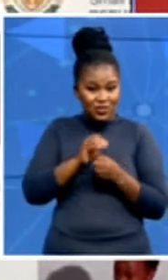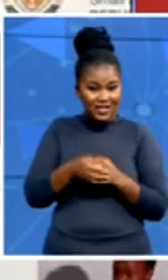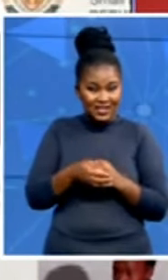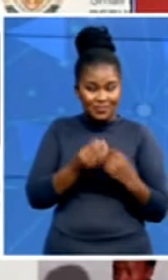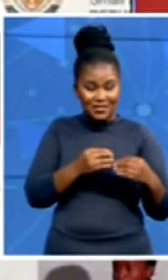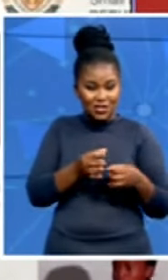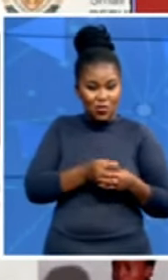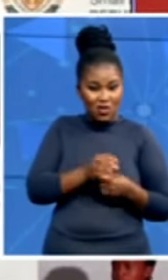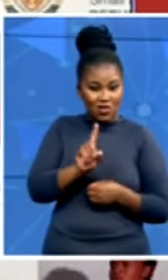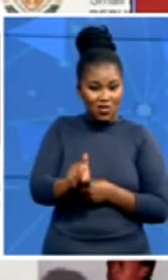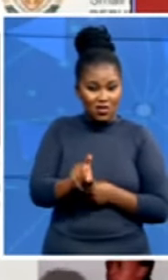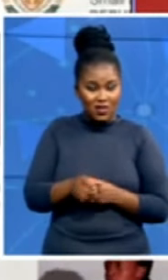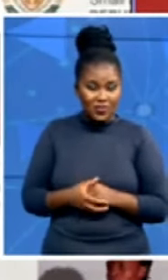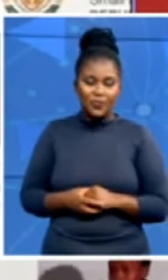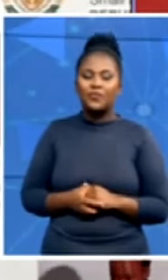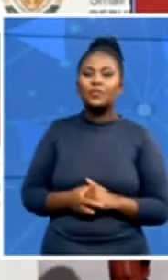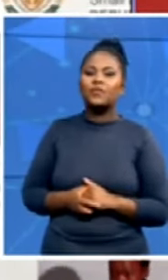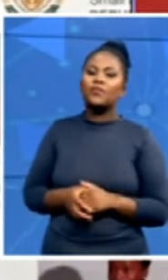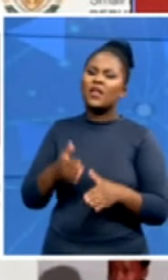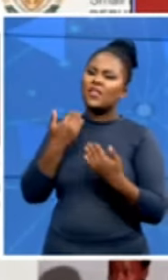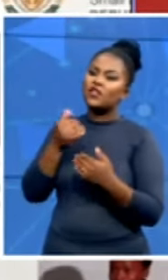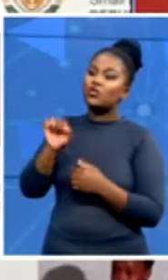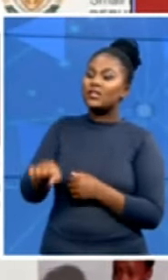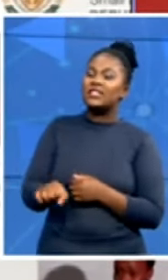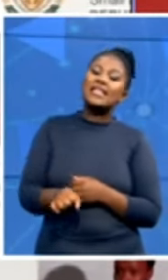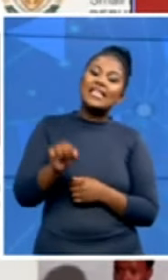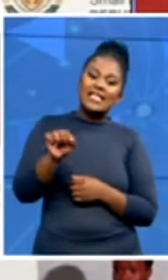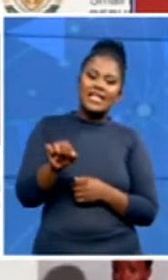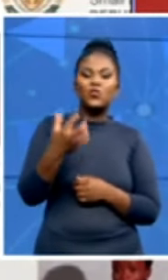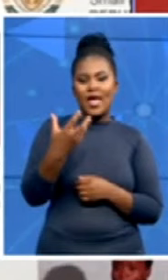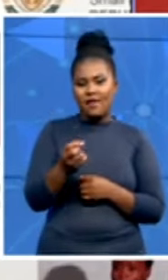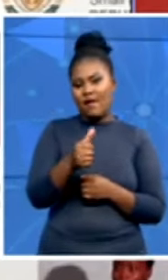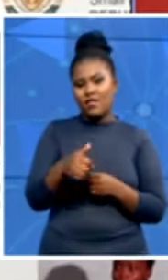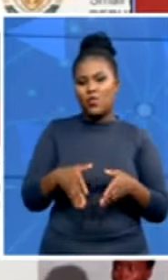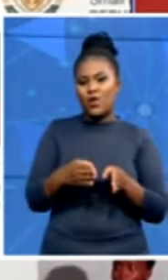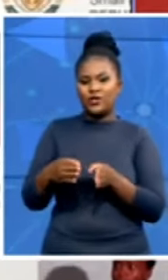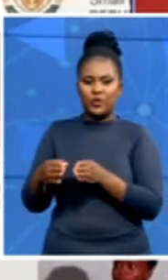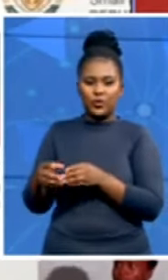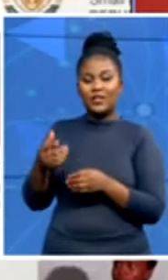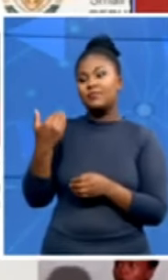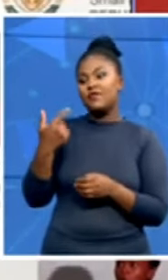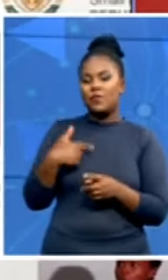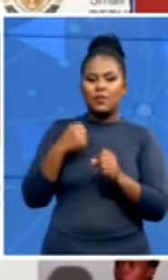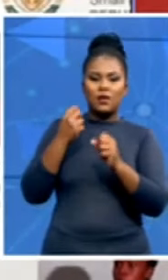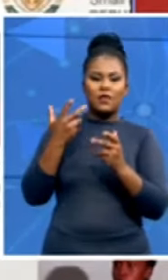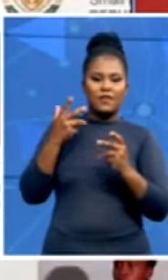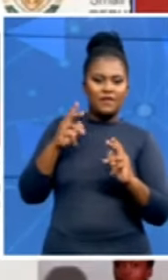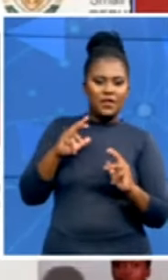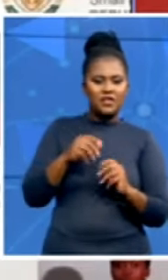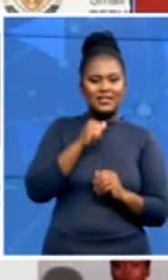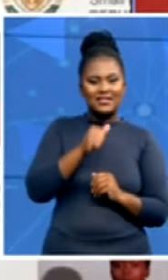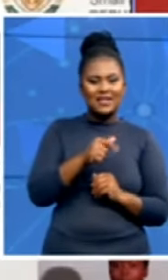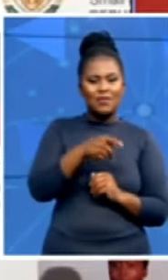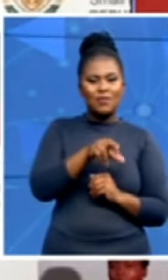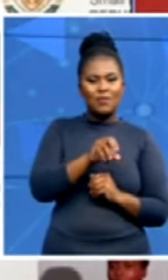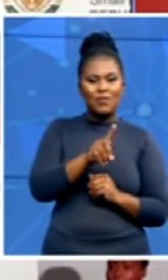Thank you so much. Yes, there are interventions. Earlier on, I spoke about product designation that can only be done through the minister